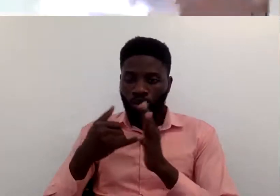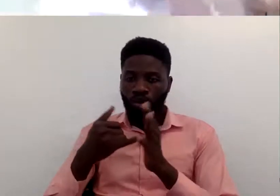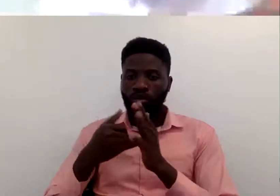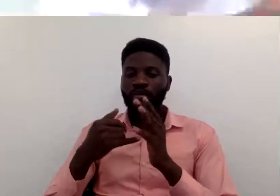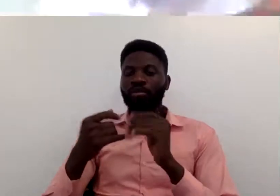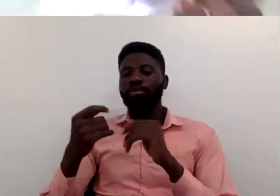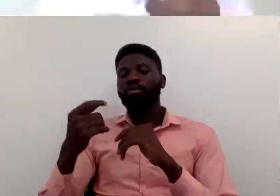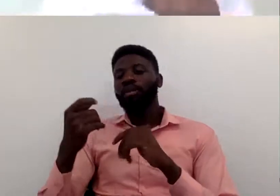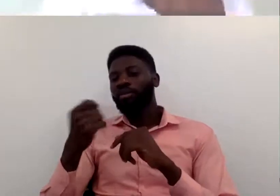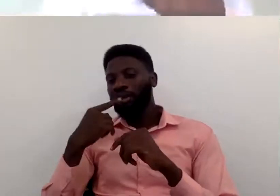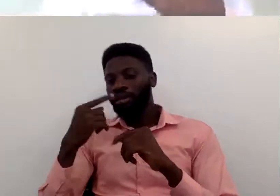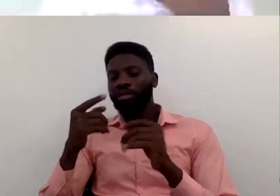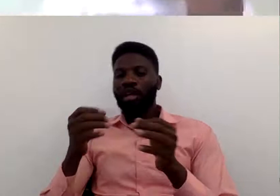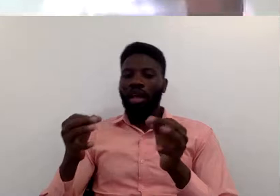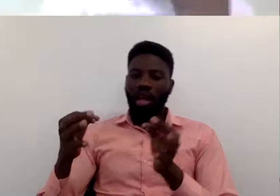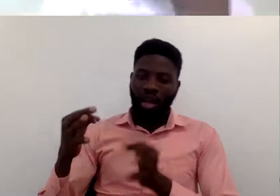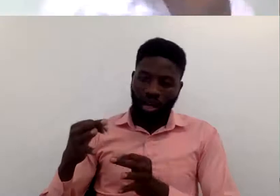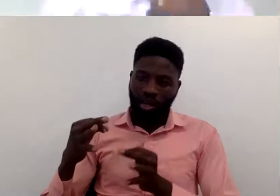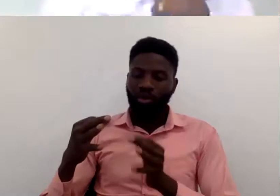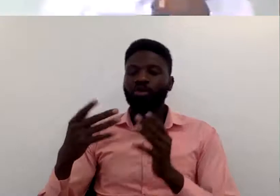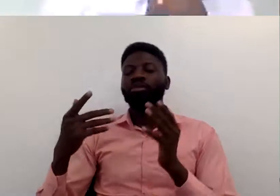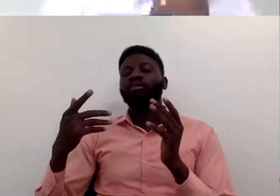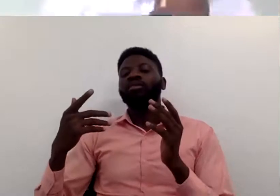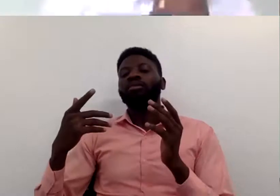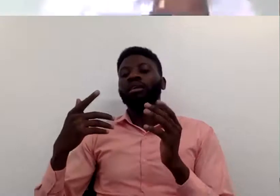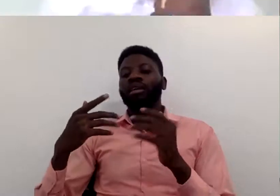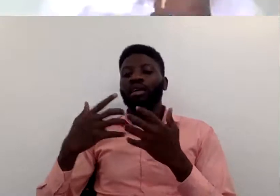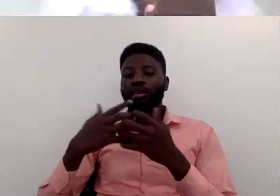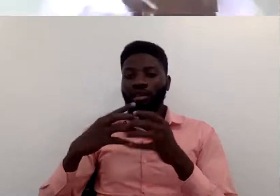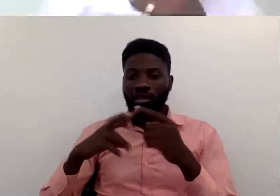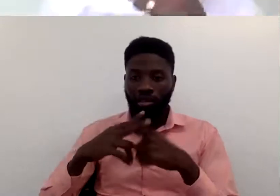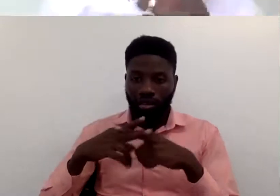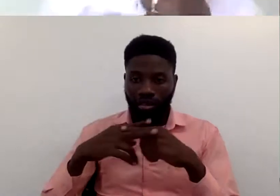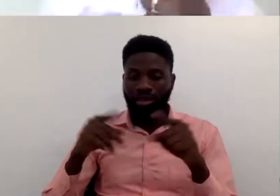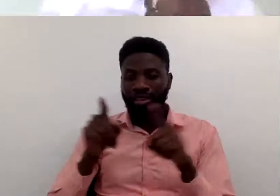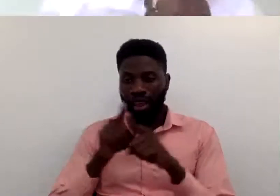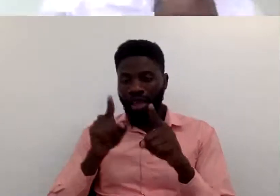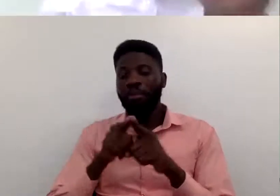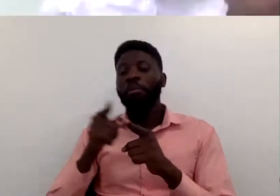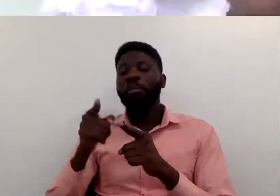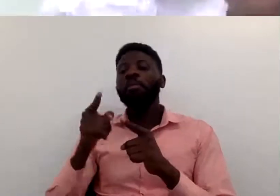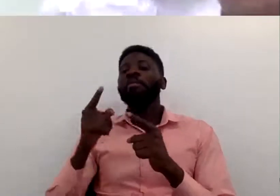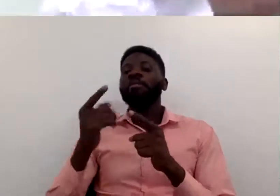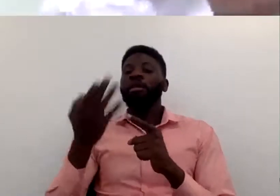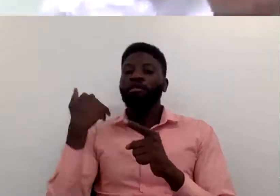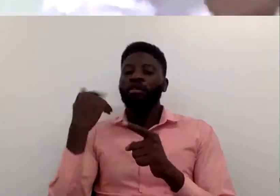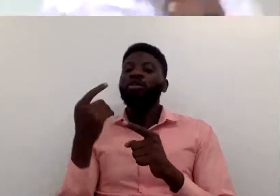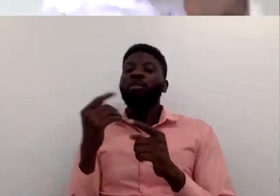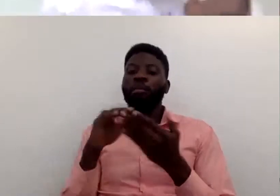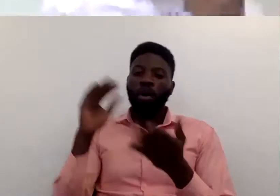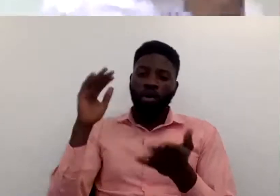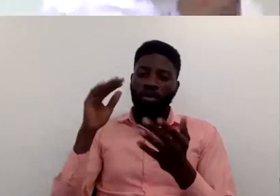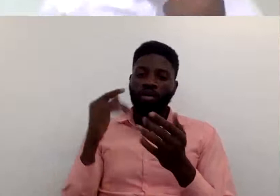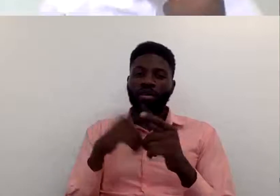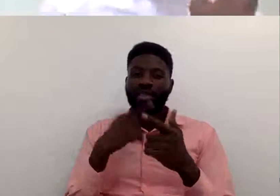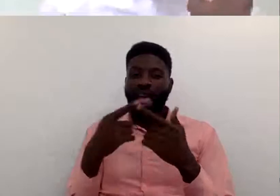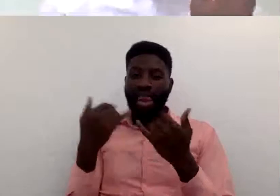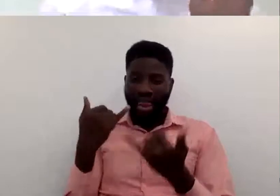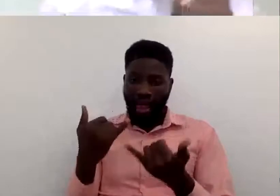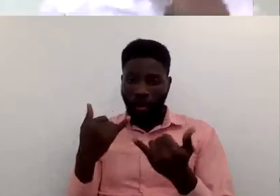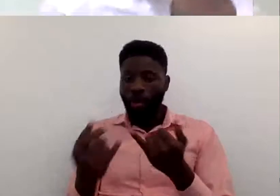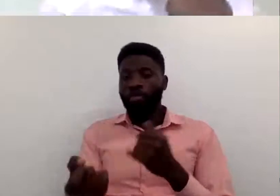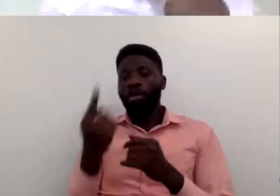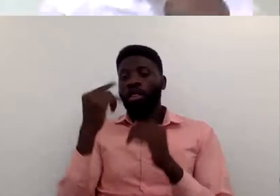medicine, accounting was there, engineering also quite huge. And now we've gotten into something